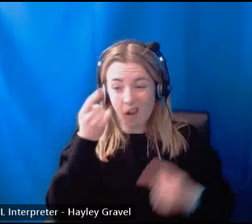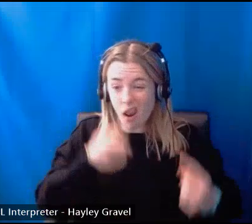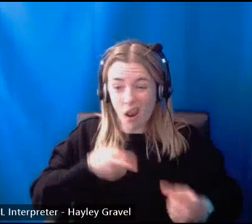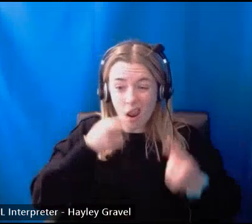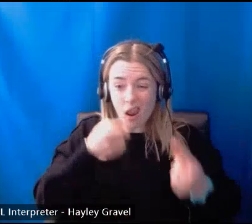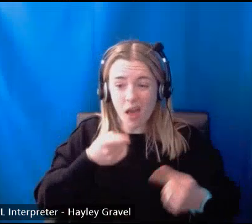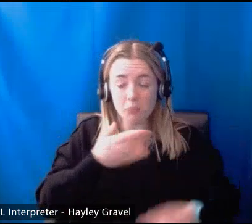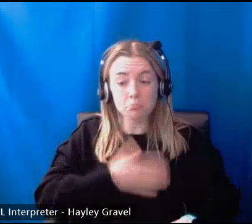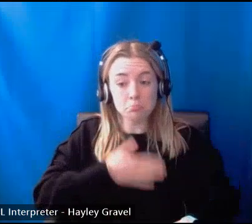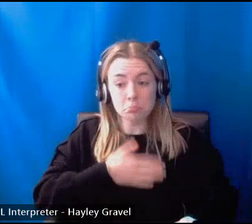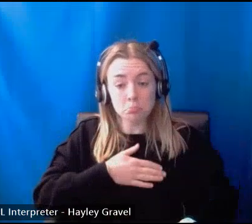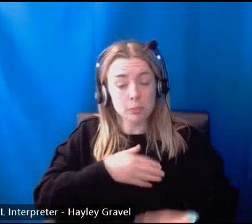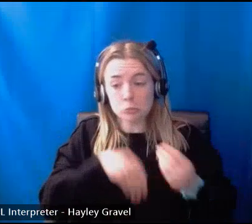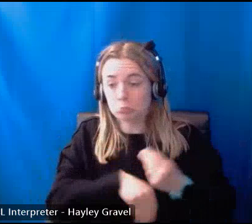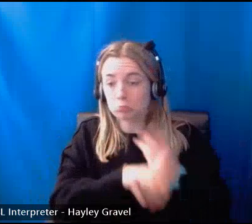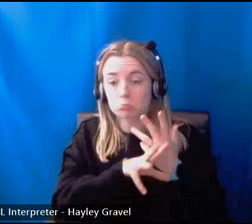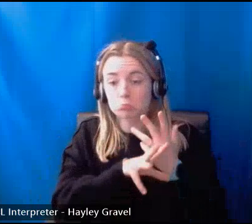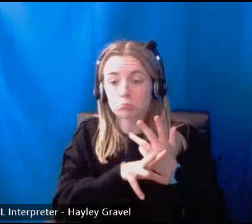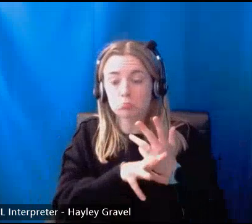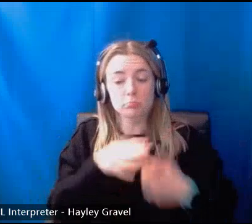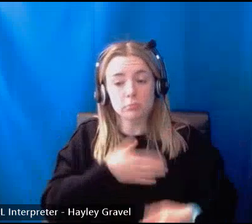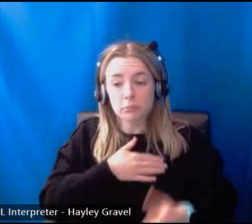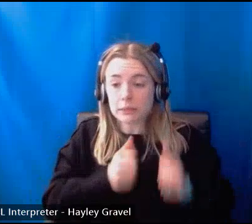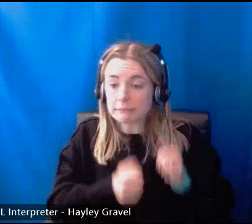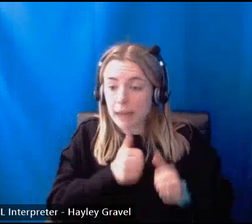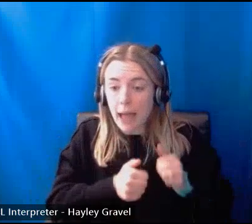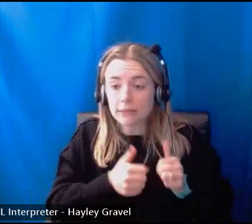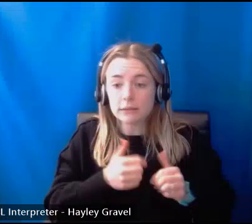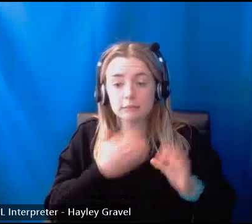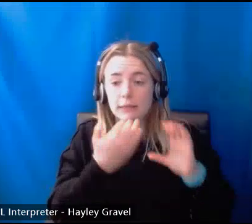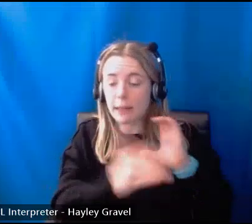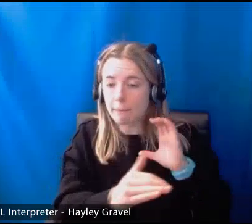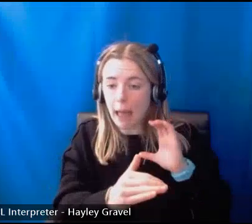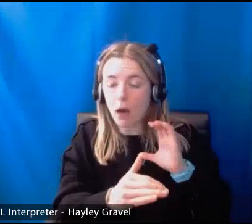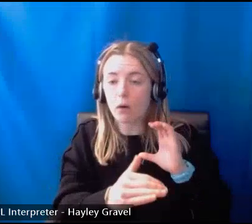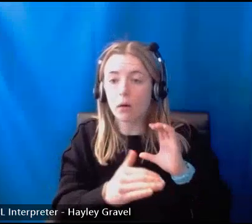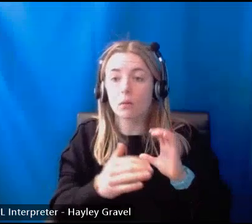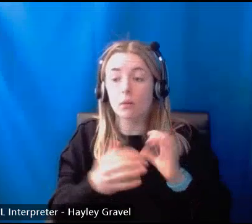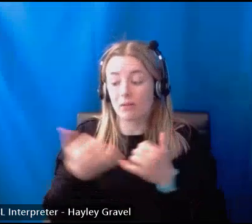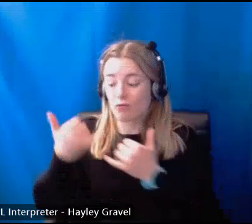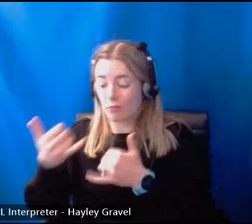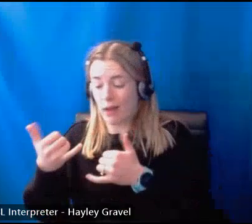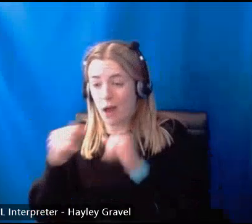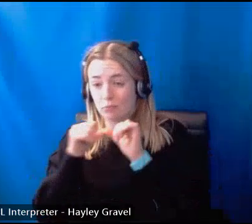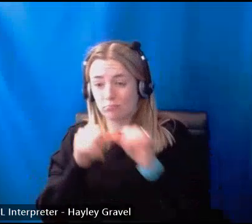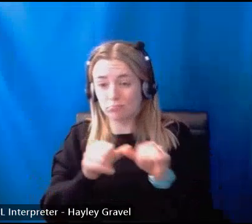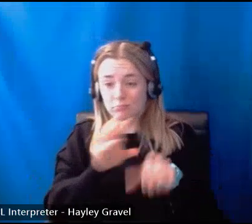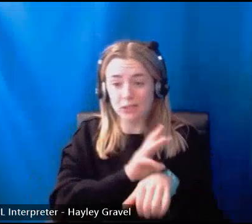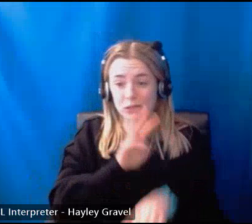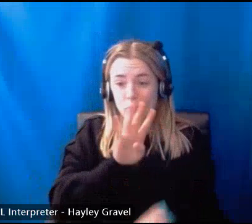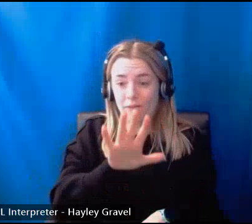in front of the computer if you need me. You have my phone number, but we will come back at 6:45. Okay?